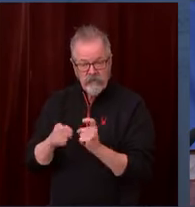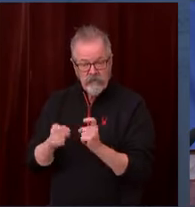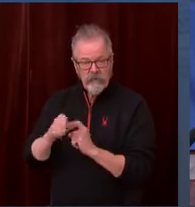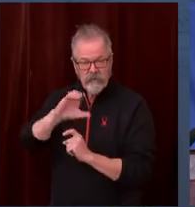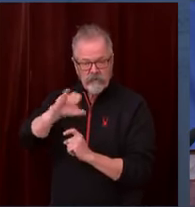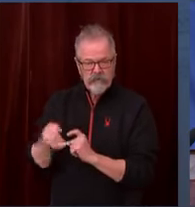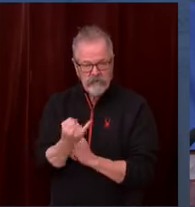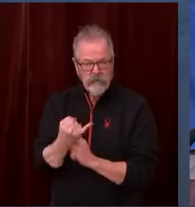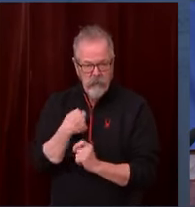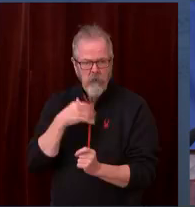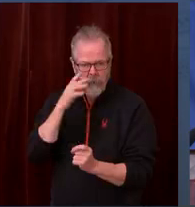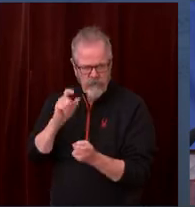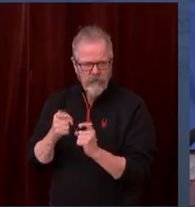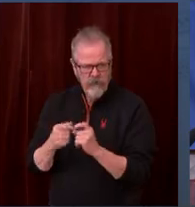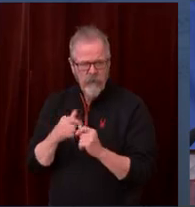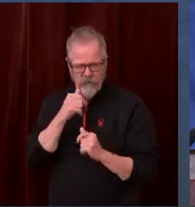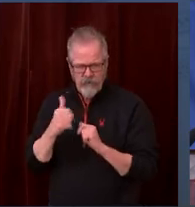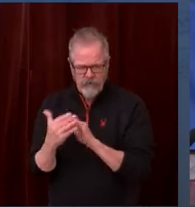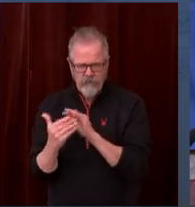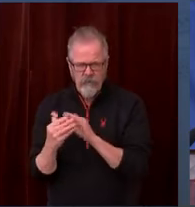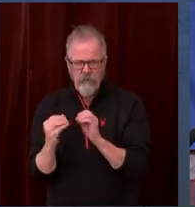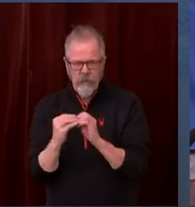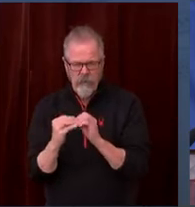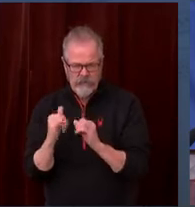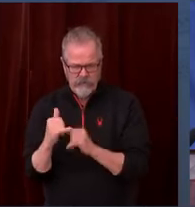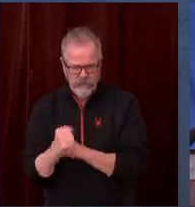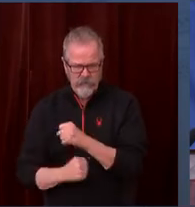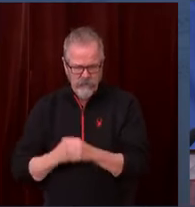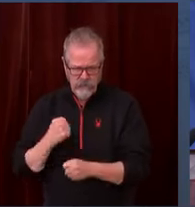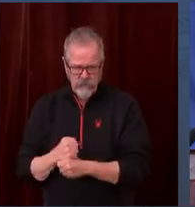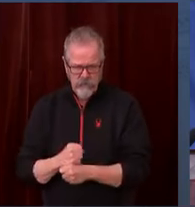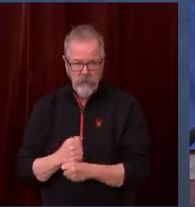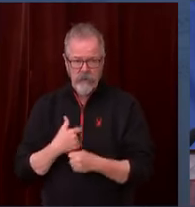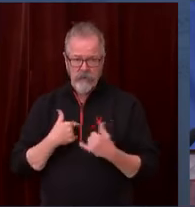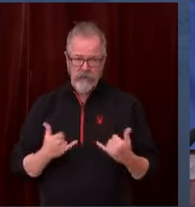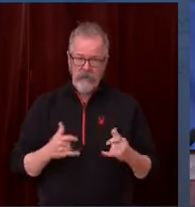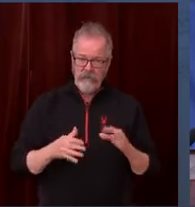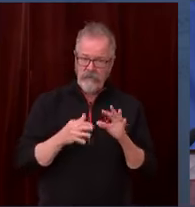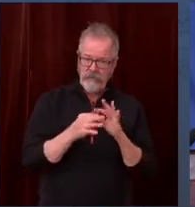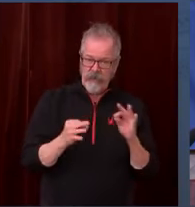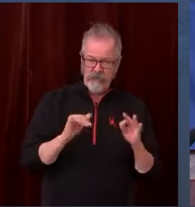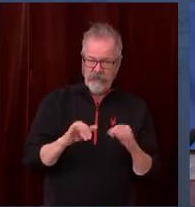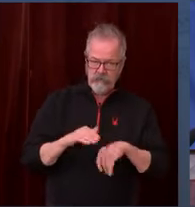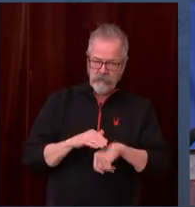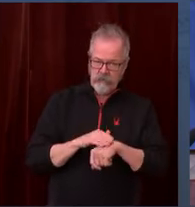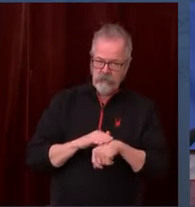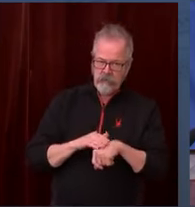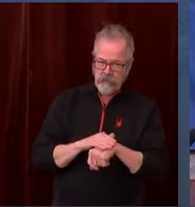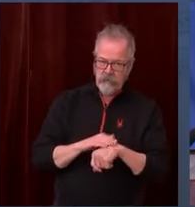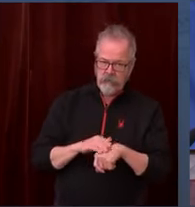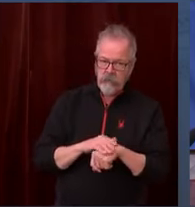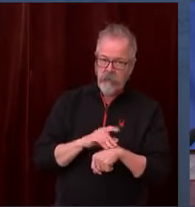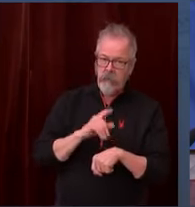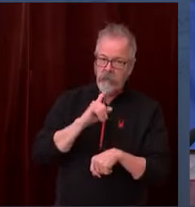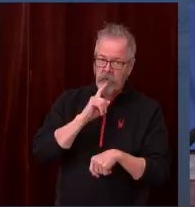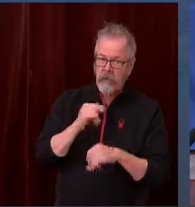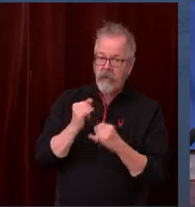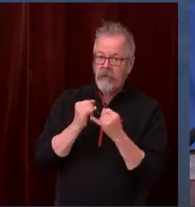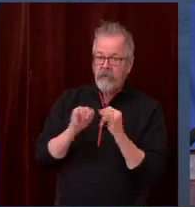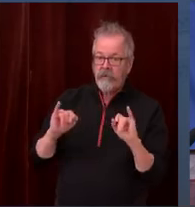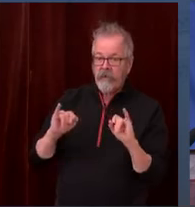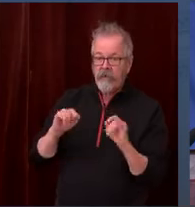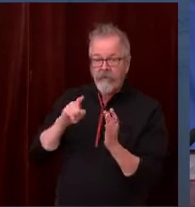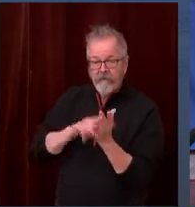this is not the exclusive list. I've identified the independent investigation and prosecutorial effort, but there will